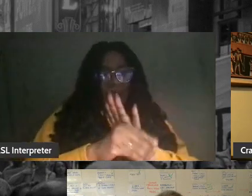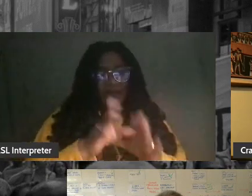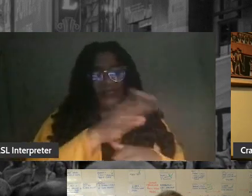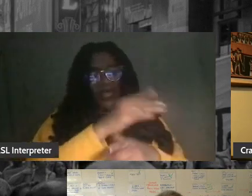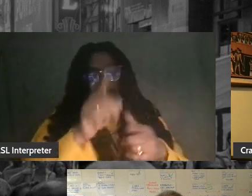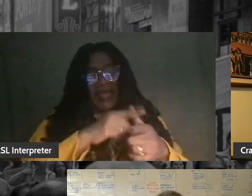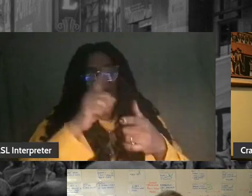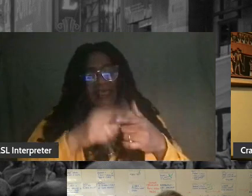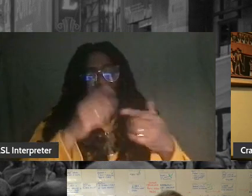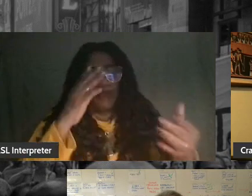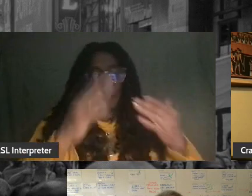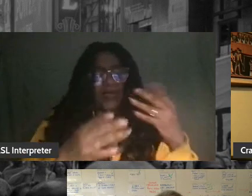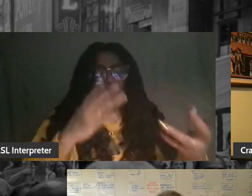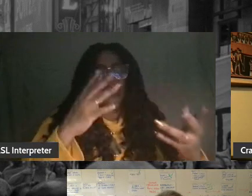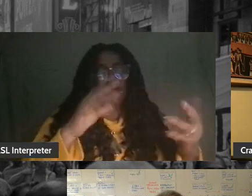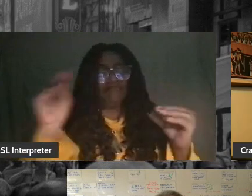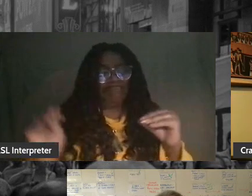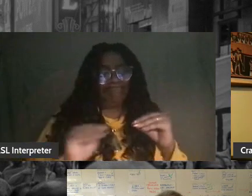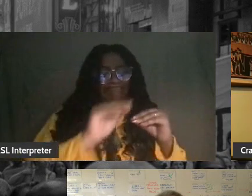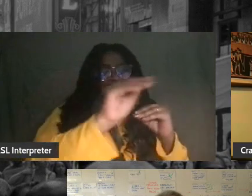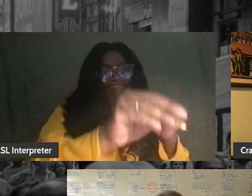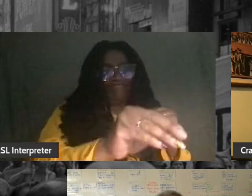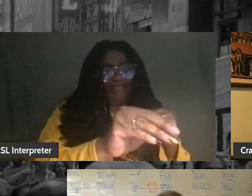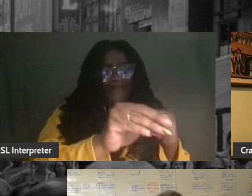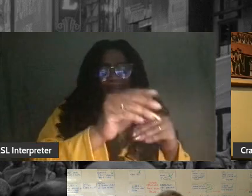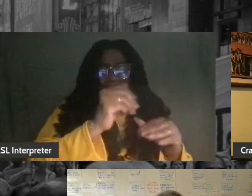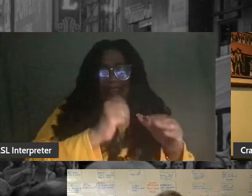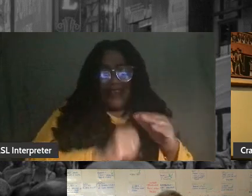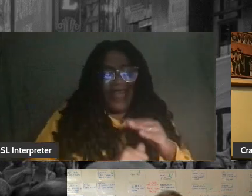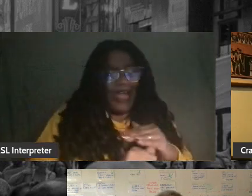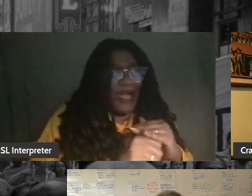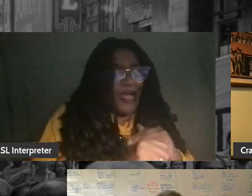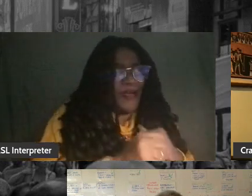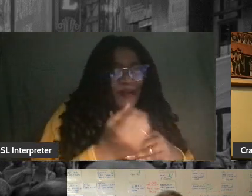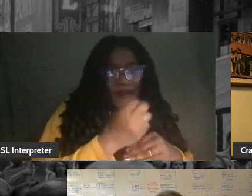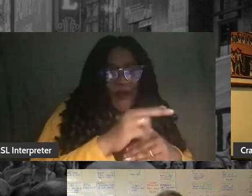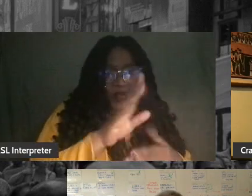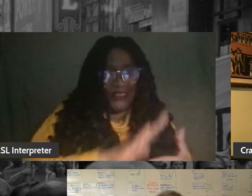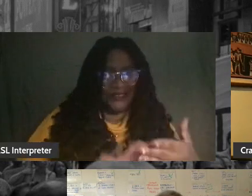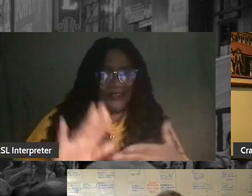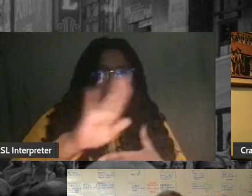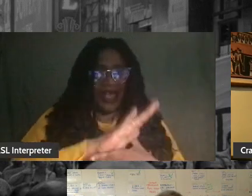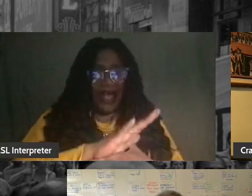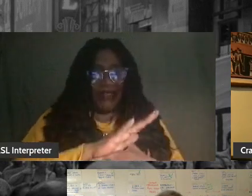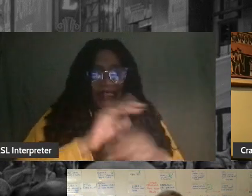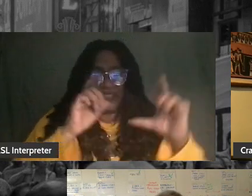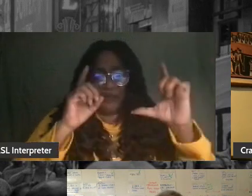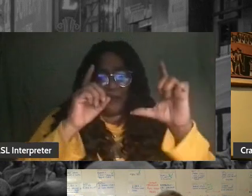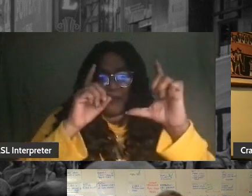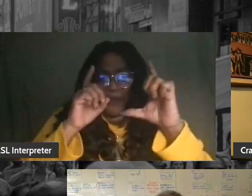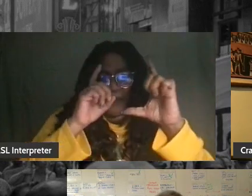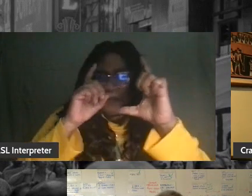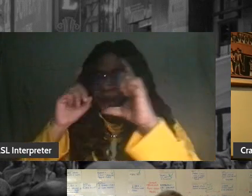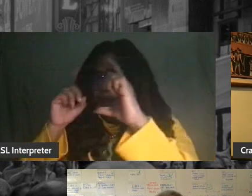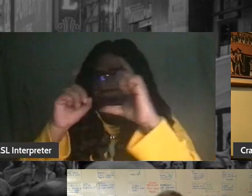Get him, sneak him onto campus and shoot while he shoot scenes that he didn't have to pay